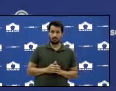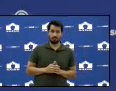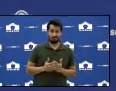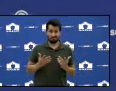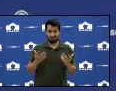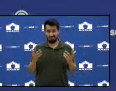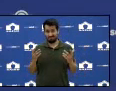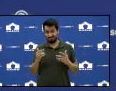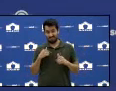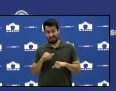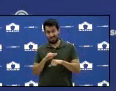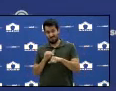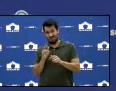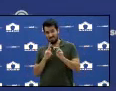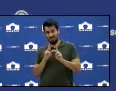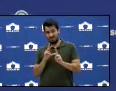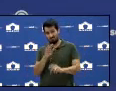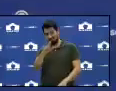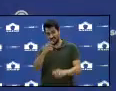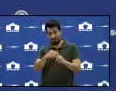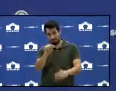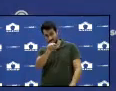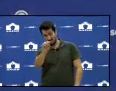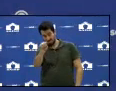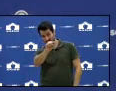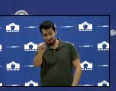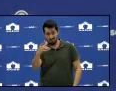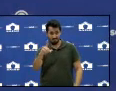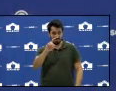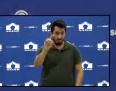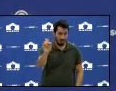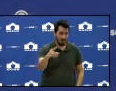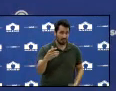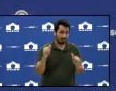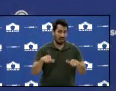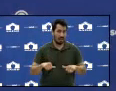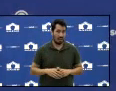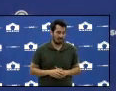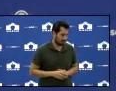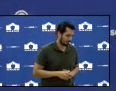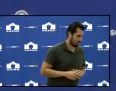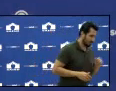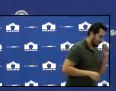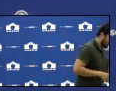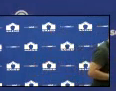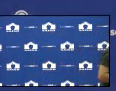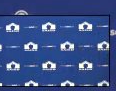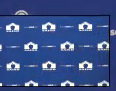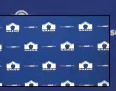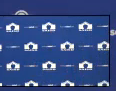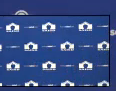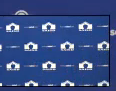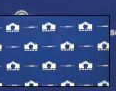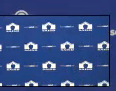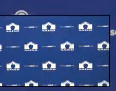I can start calling on people. I'm comfortable doing that. Pop quiz time. Nope. All righty. Well, thank you all so much